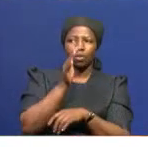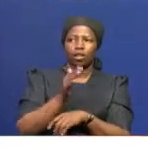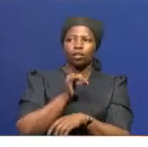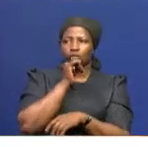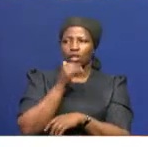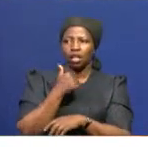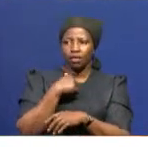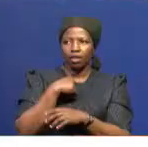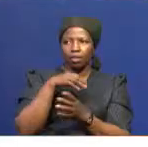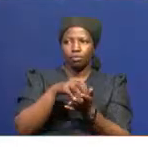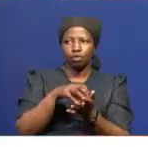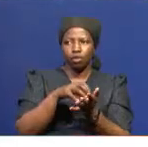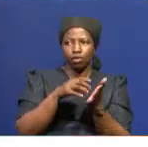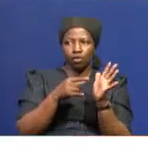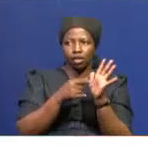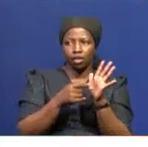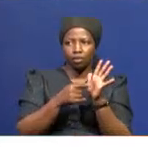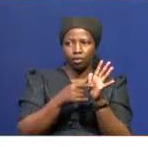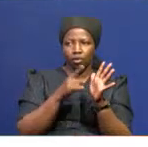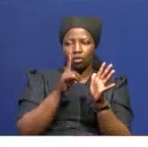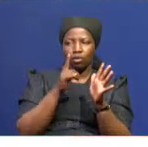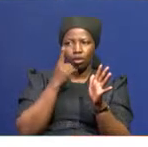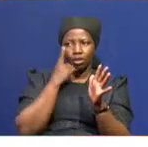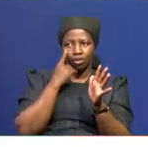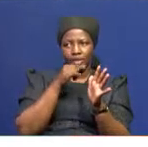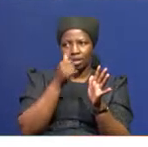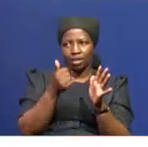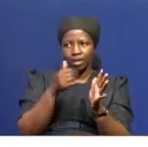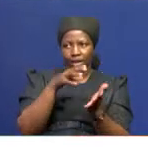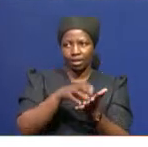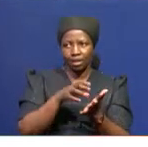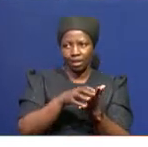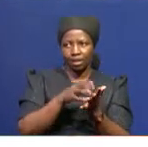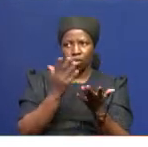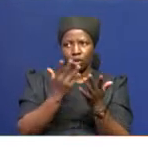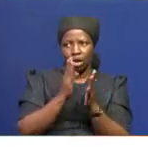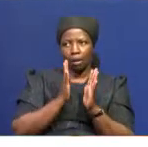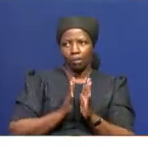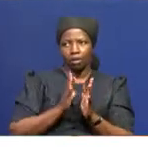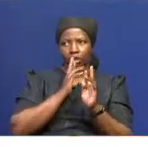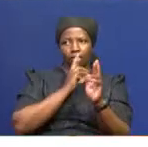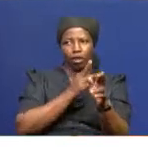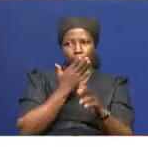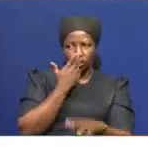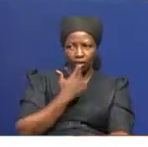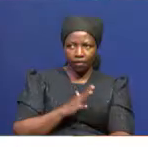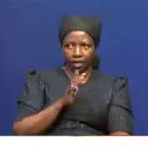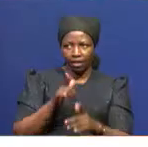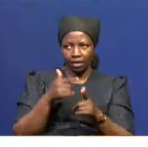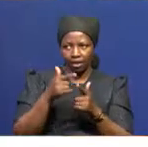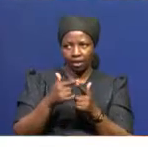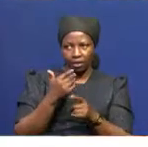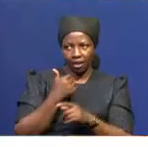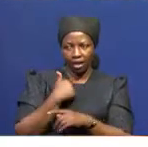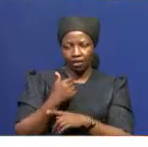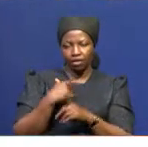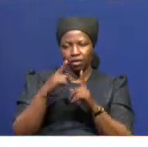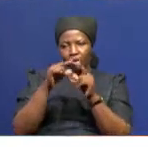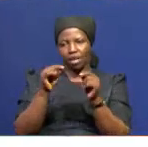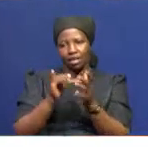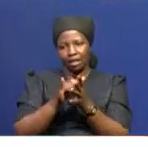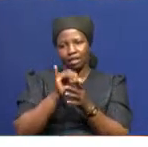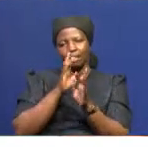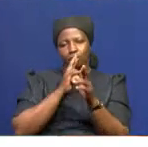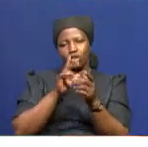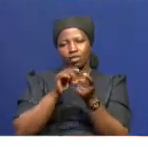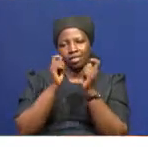where like we saw in the other incidents, that somebody had reported there is allegations that the report was